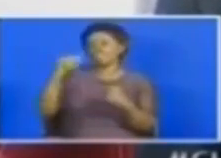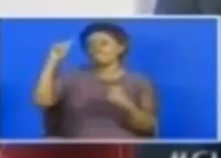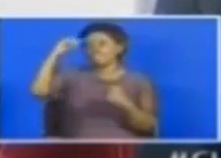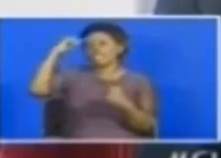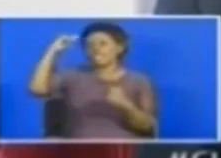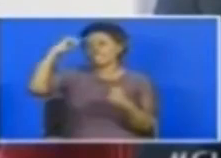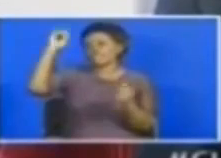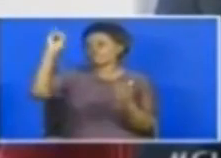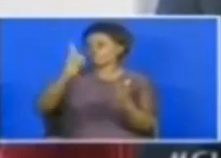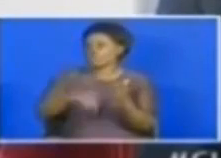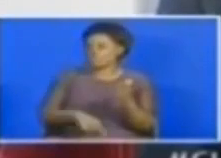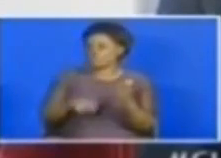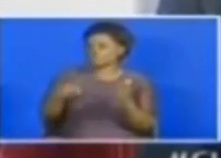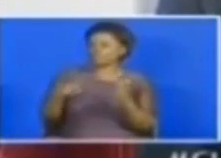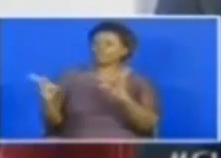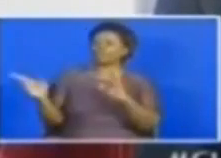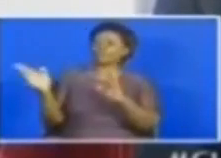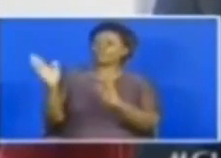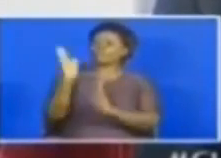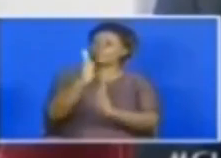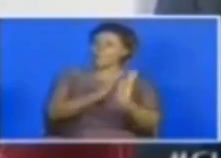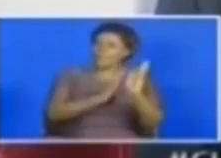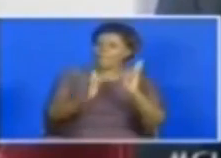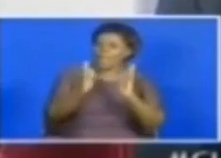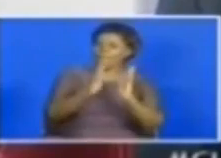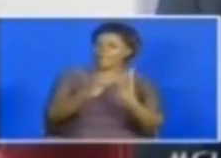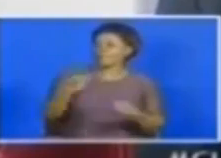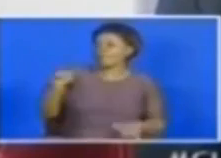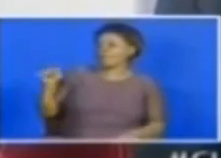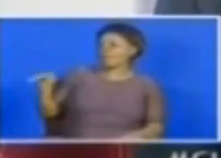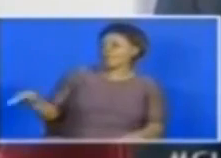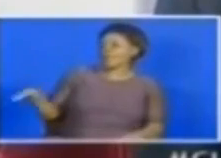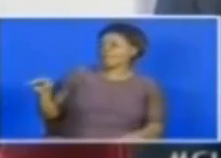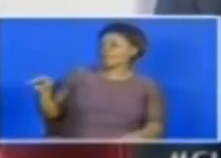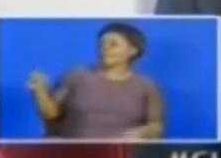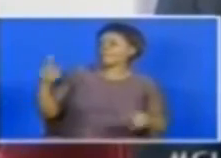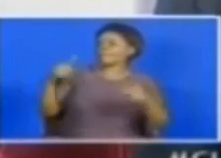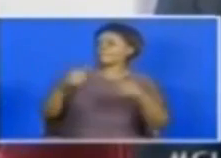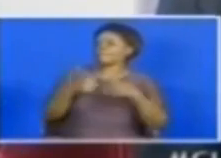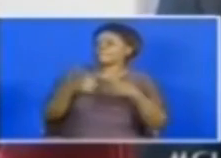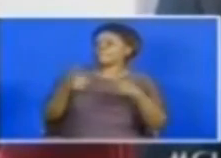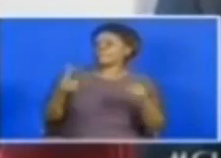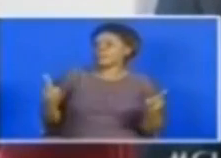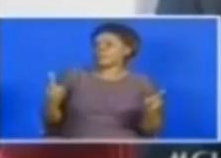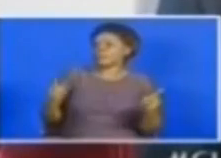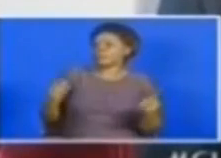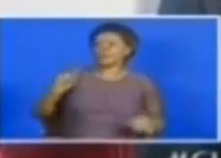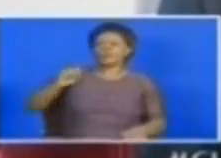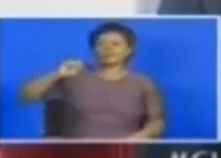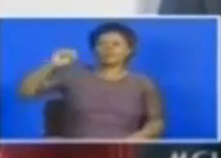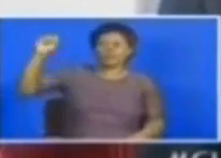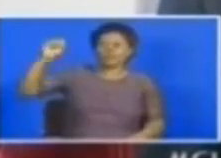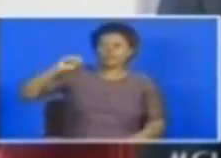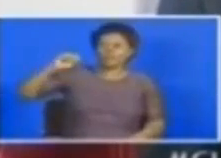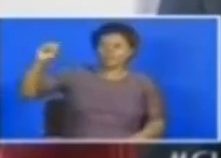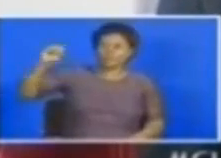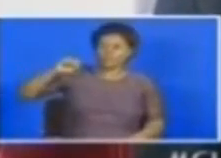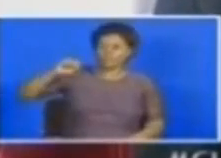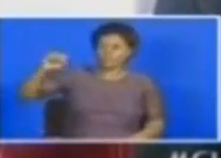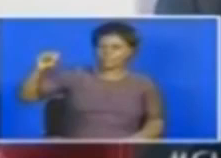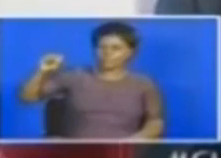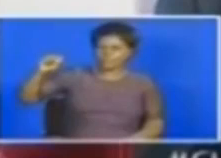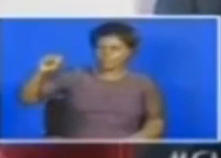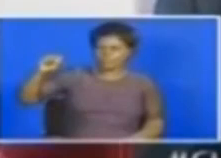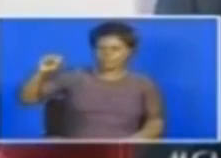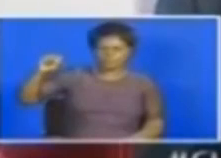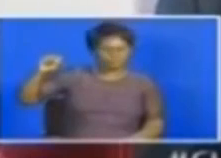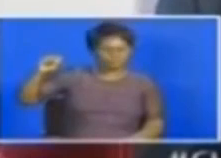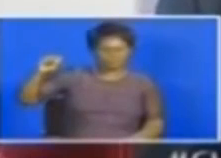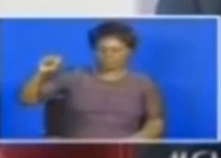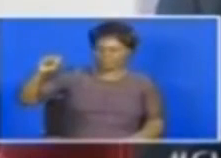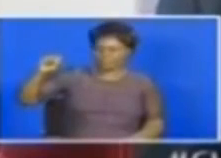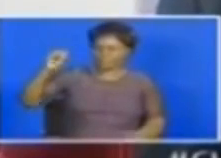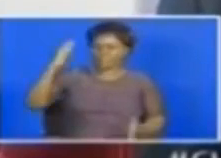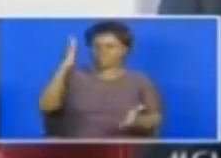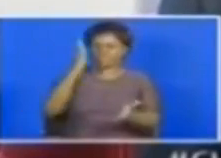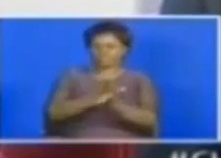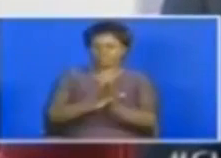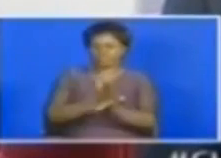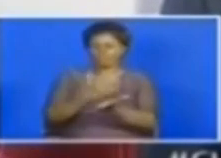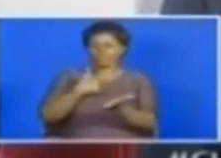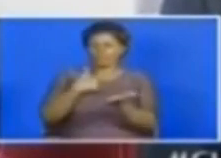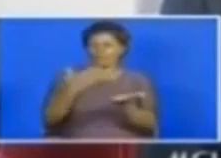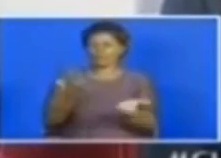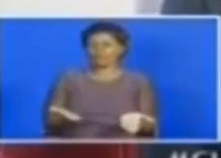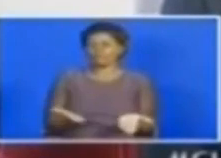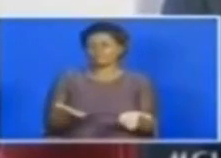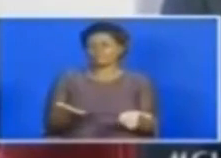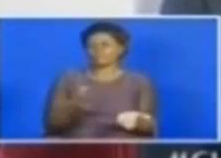sense to start preparing yourself early. But unfortunately, the politics and the vendor wars are the reality that we have, and